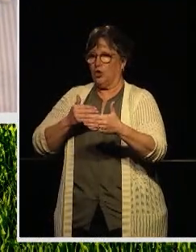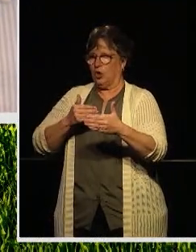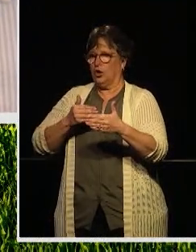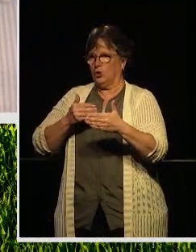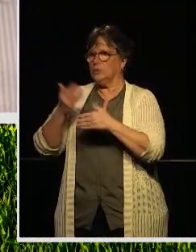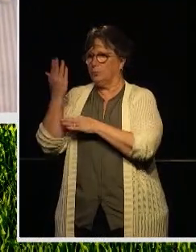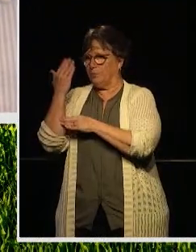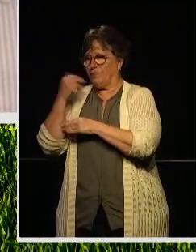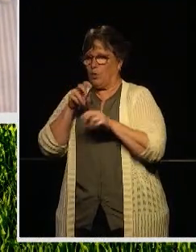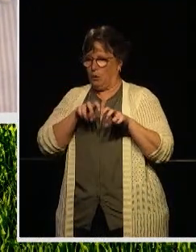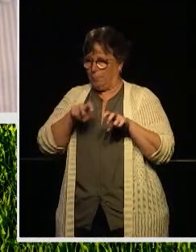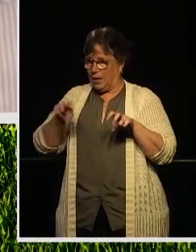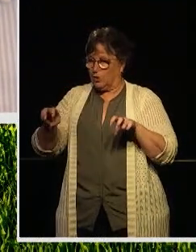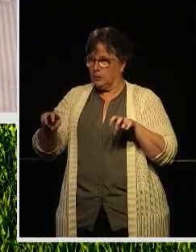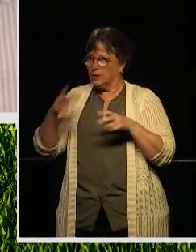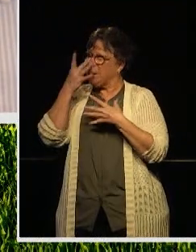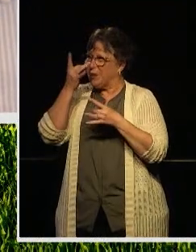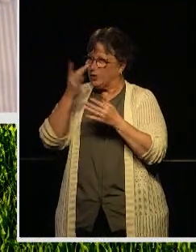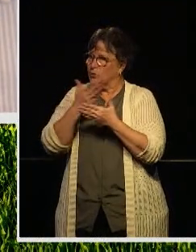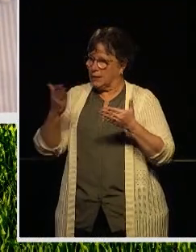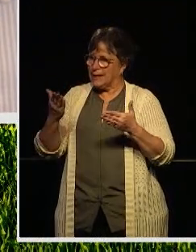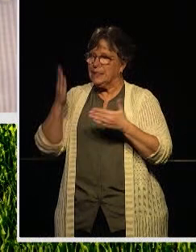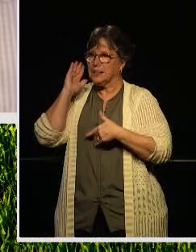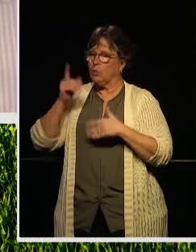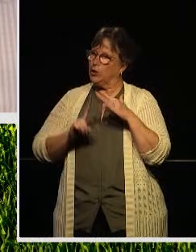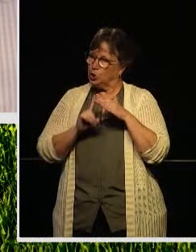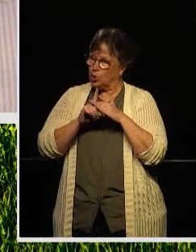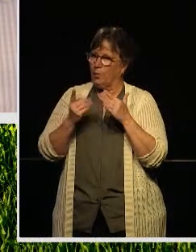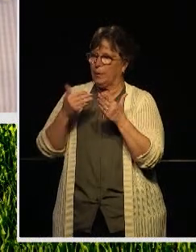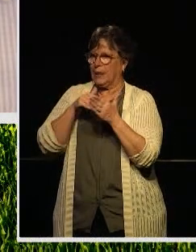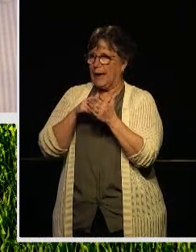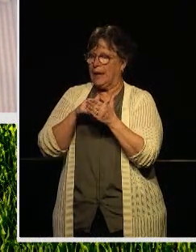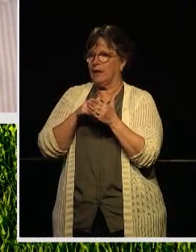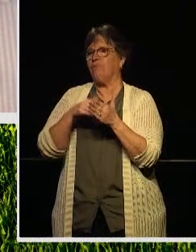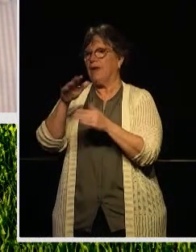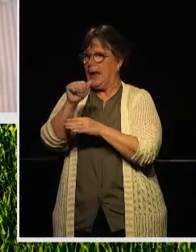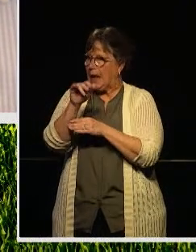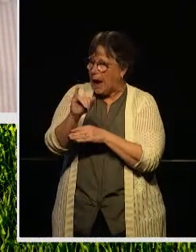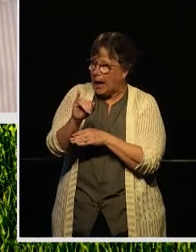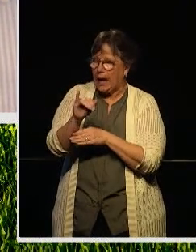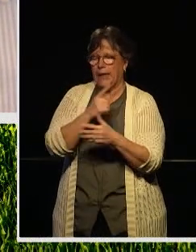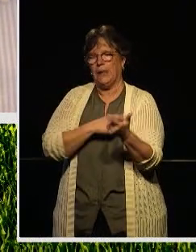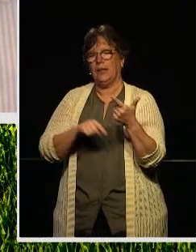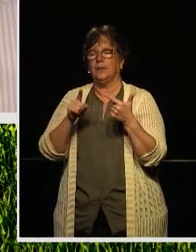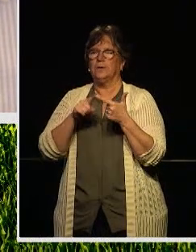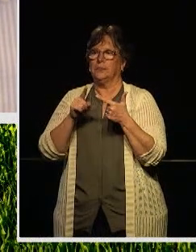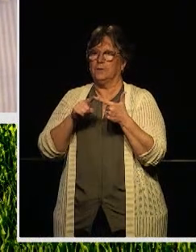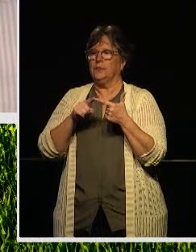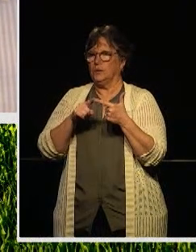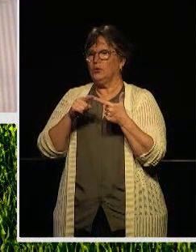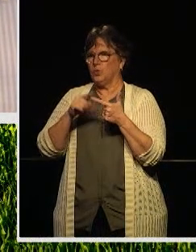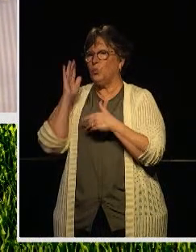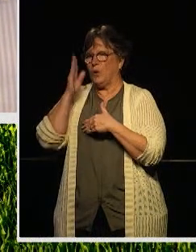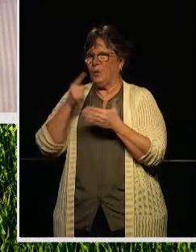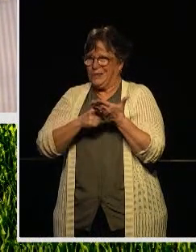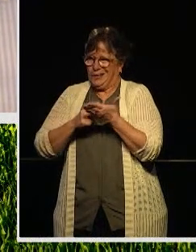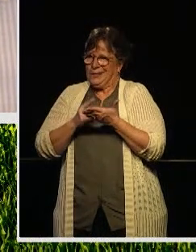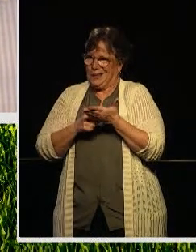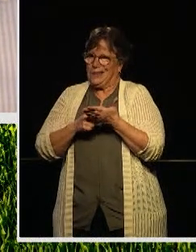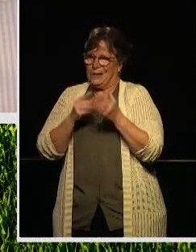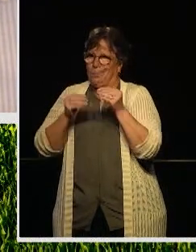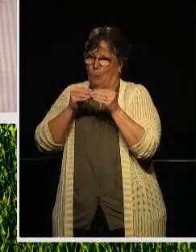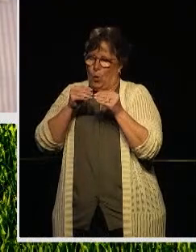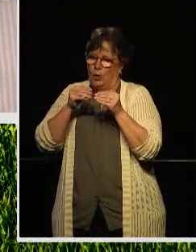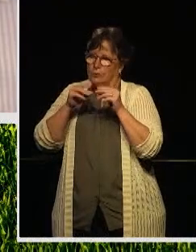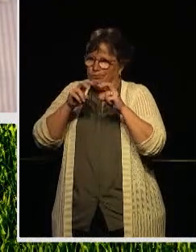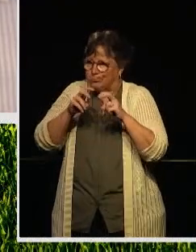themes that are going to show up again. For example, the notion of AI, and maybe a little bit broader than that. Adoption of